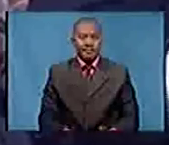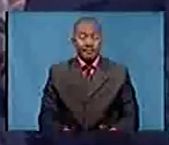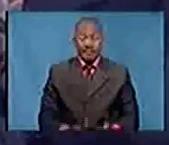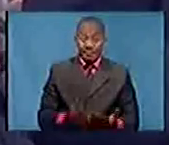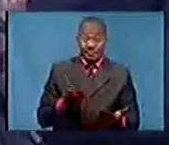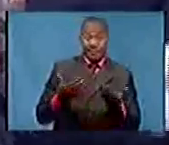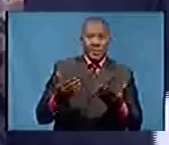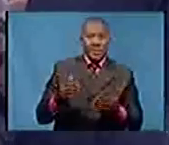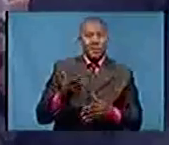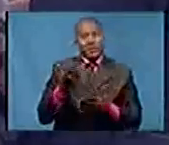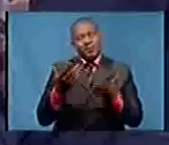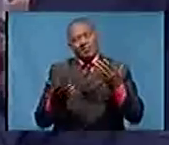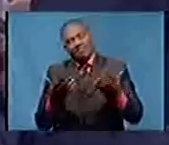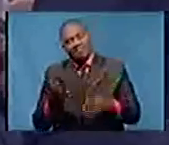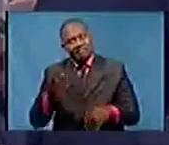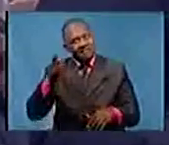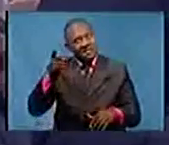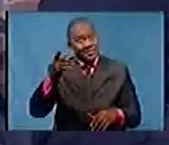considerations might have led him